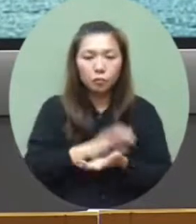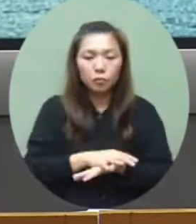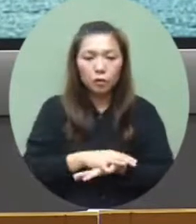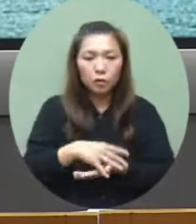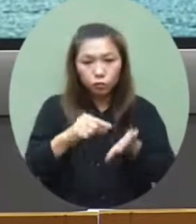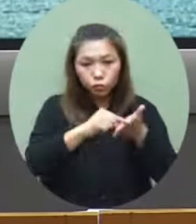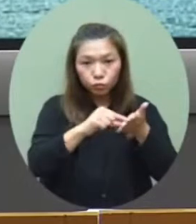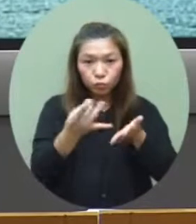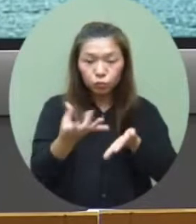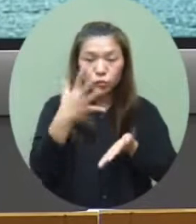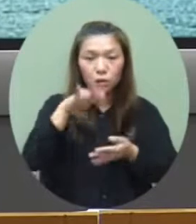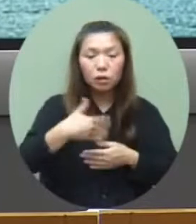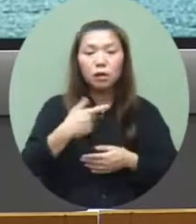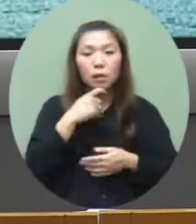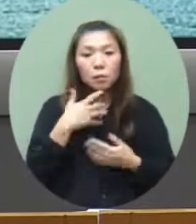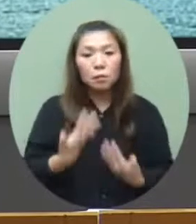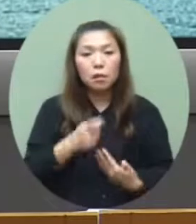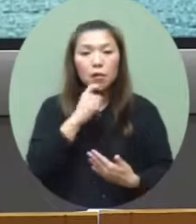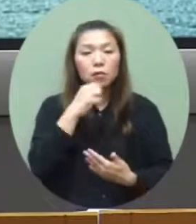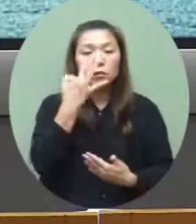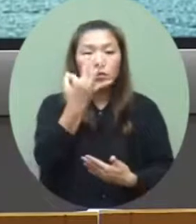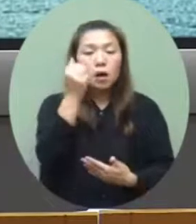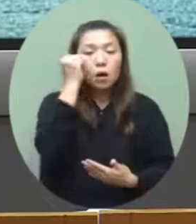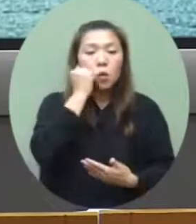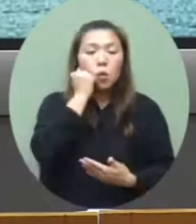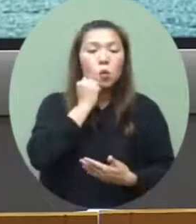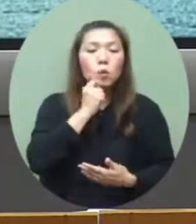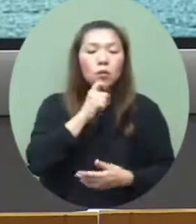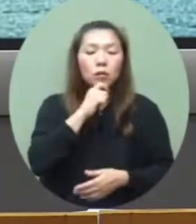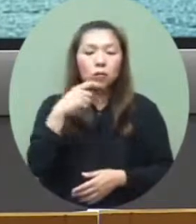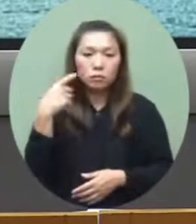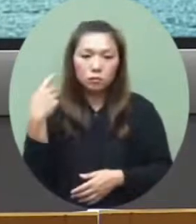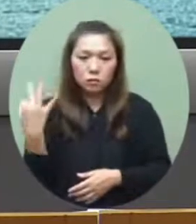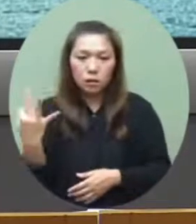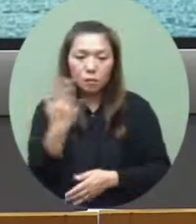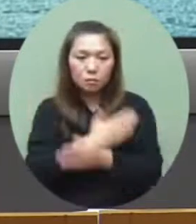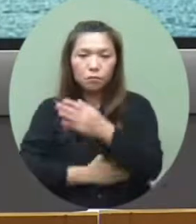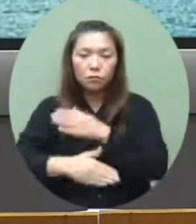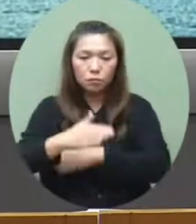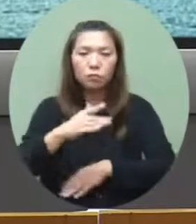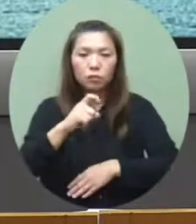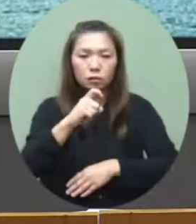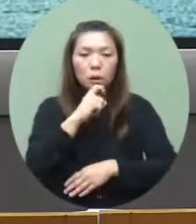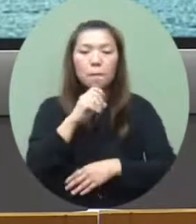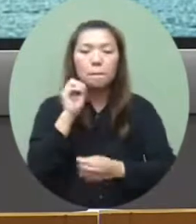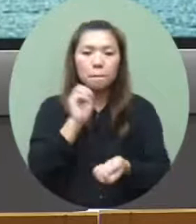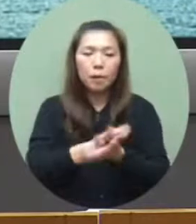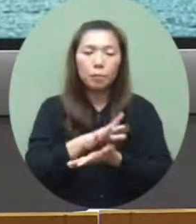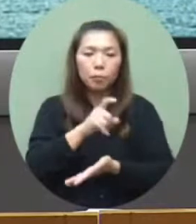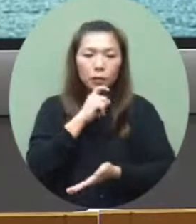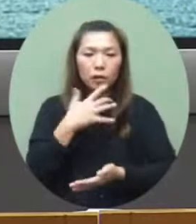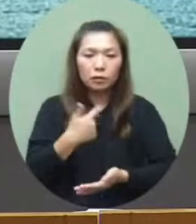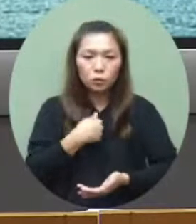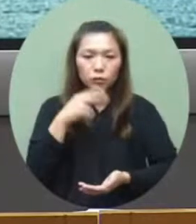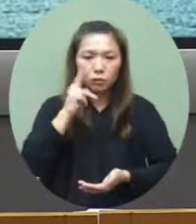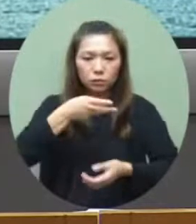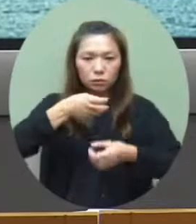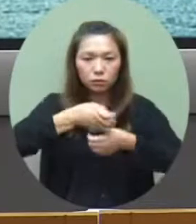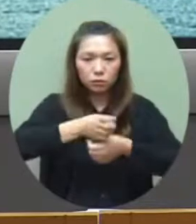they've imported less than 10 cases. For care homes, we have 3 RCHEs and 3